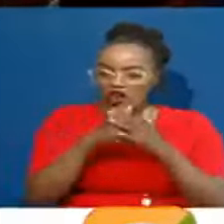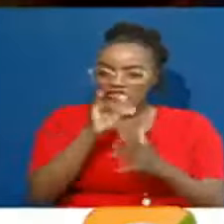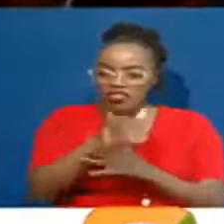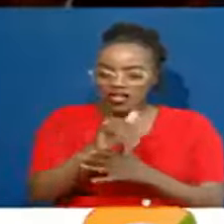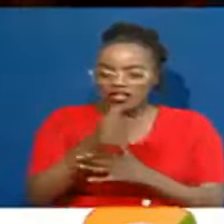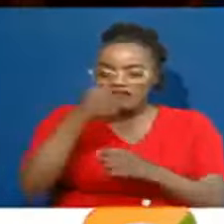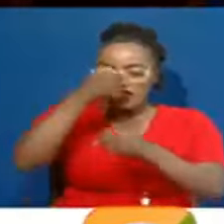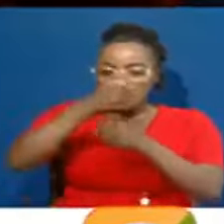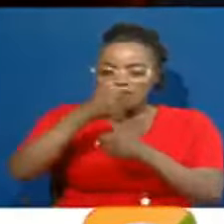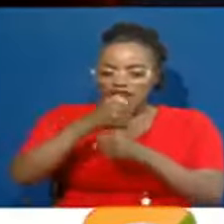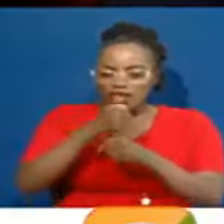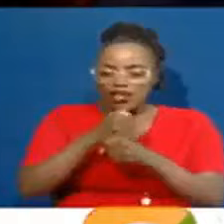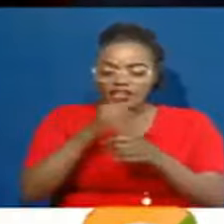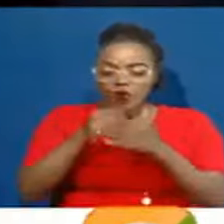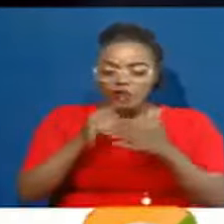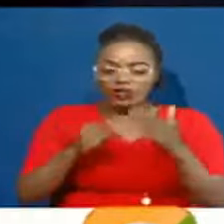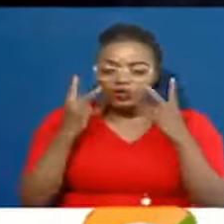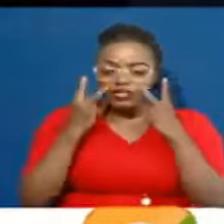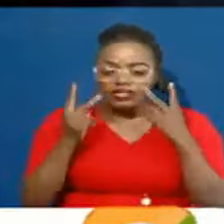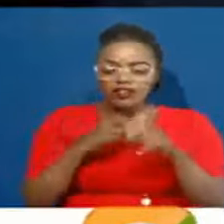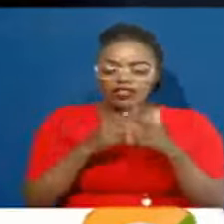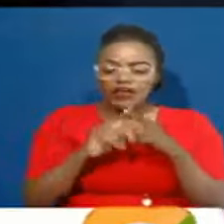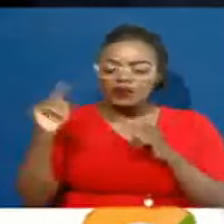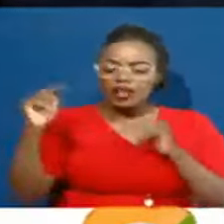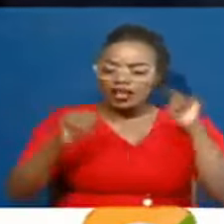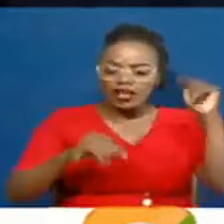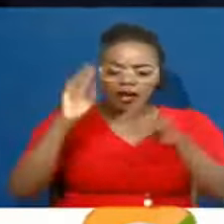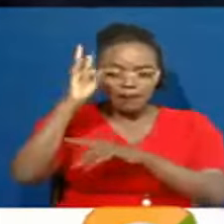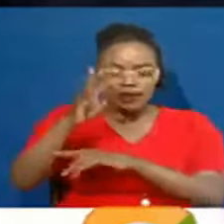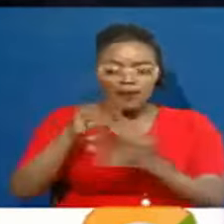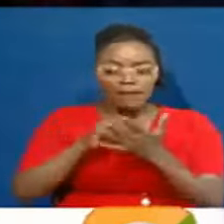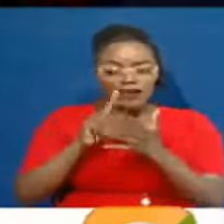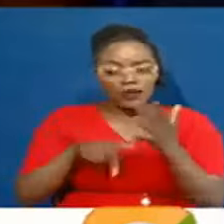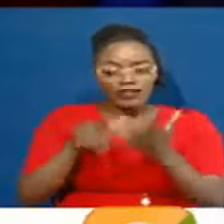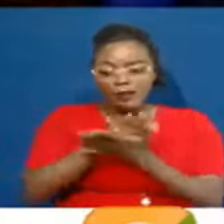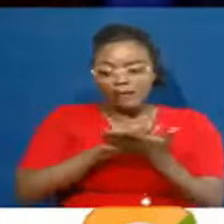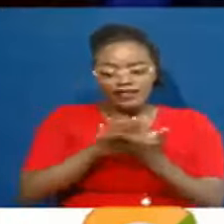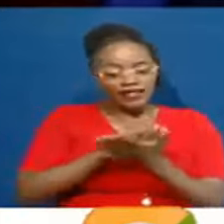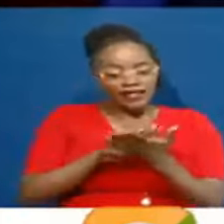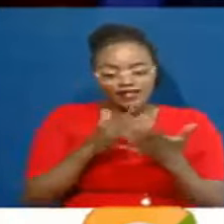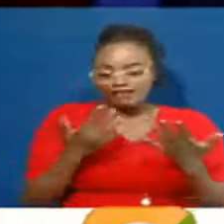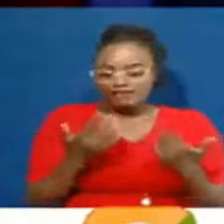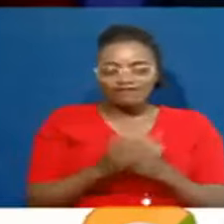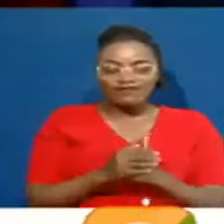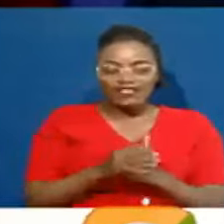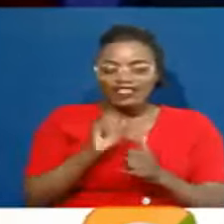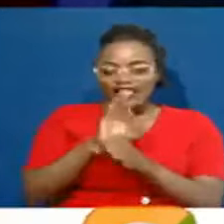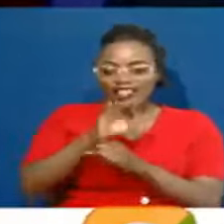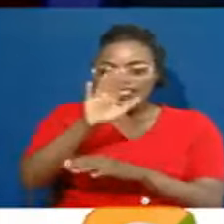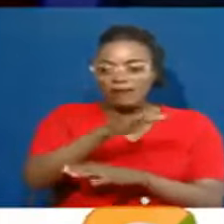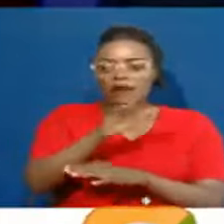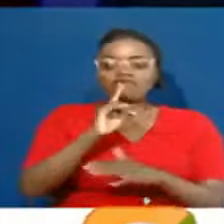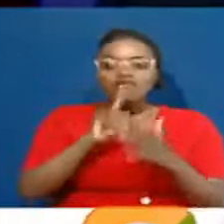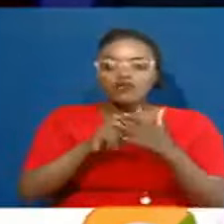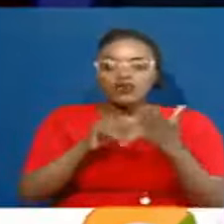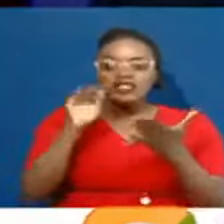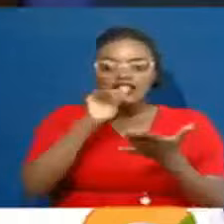practices being carried out like what we've seen today, that they will come out in large numbers. So basically, the 13th Parliament has said once